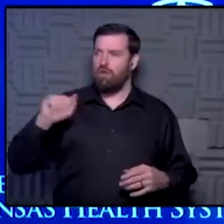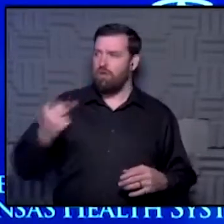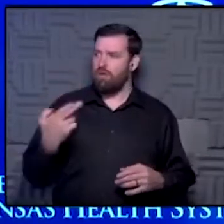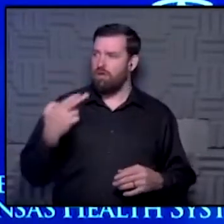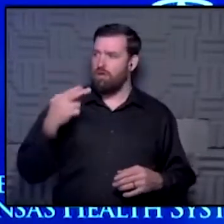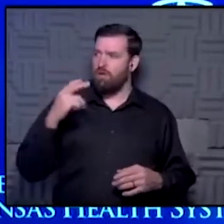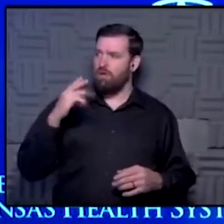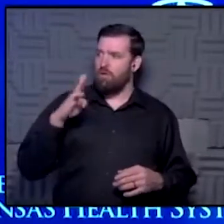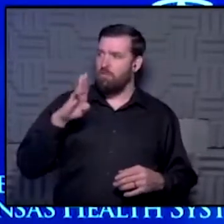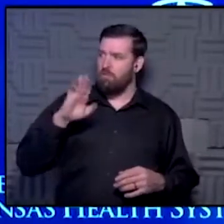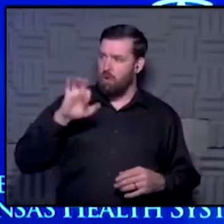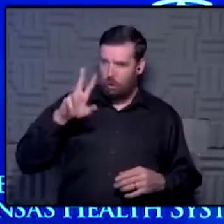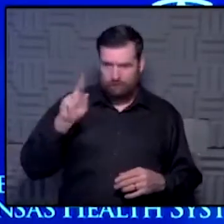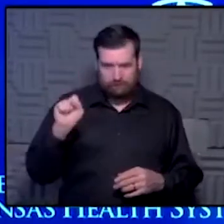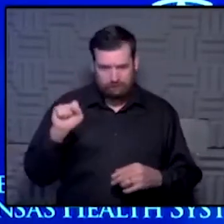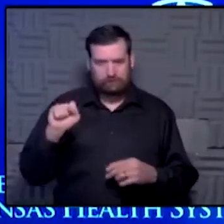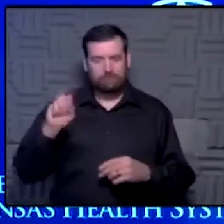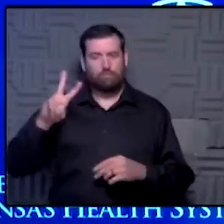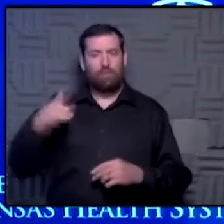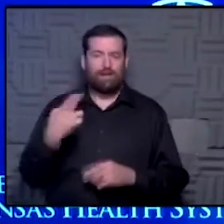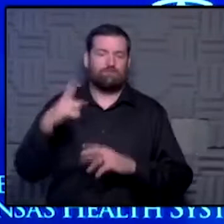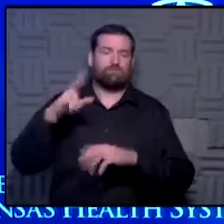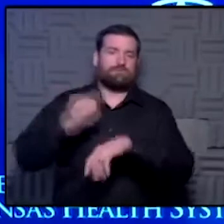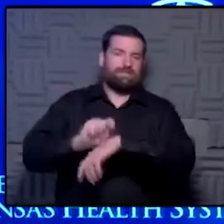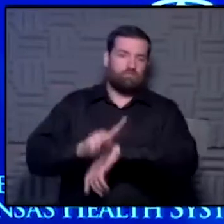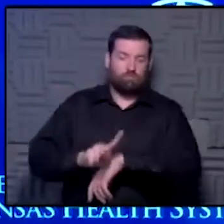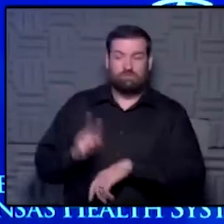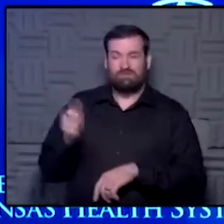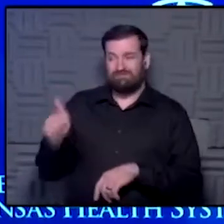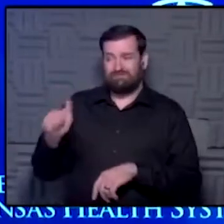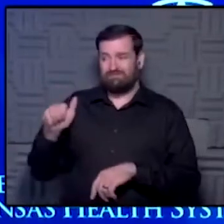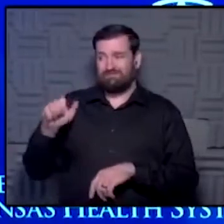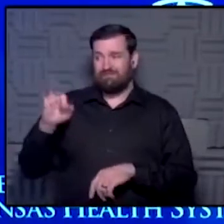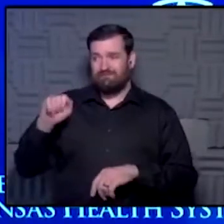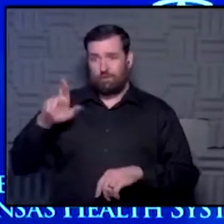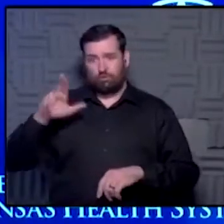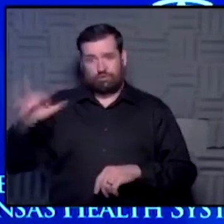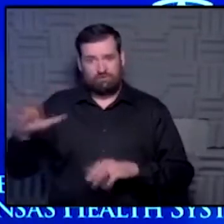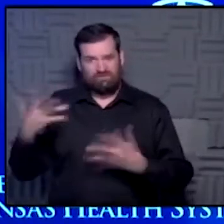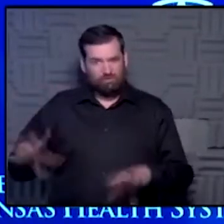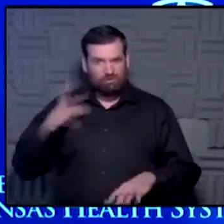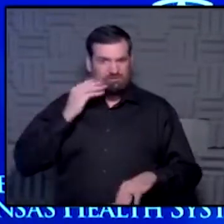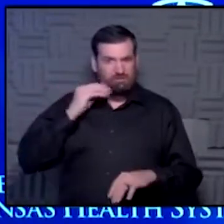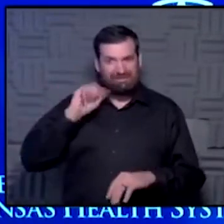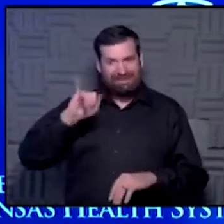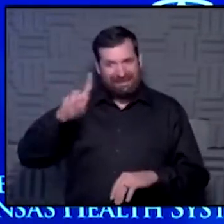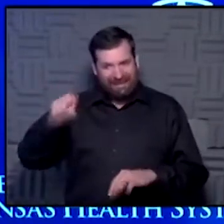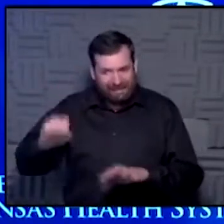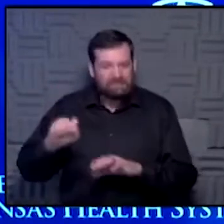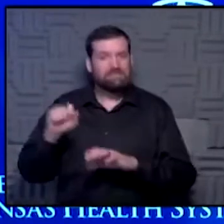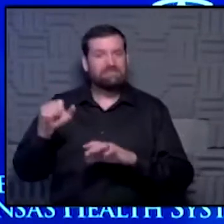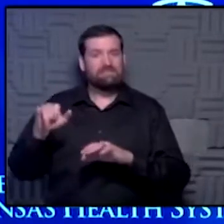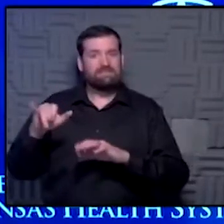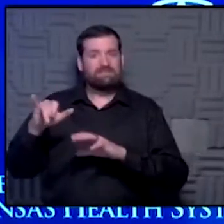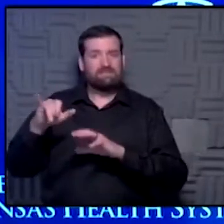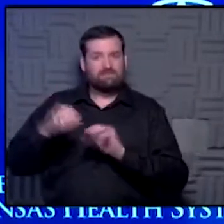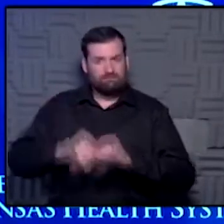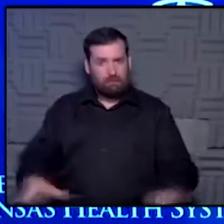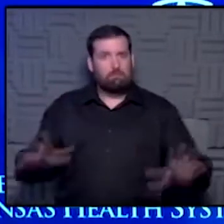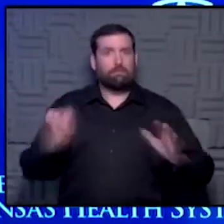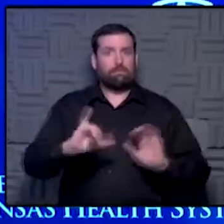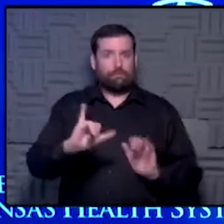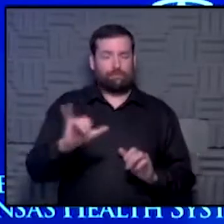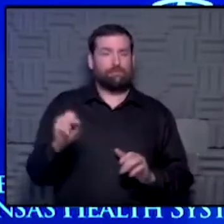Task Force, is a brilliant person, and she has been, really pretty well spot on, and she and Fauci are almost always in agreement. So I listen to those